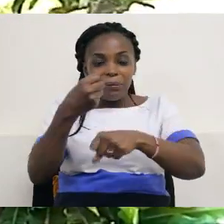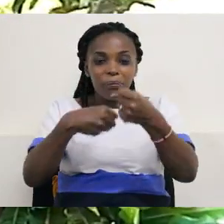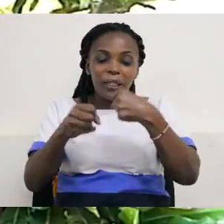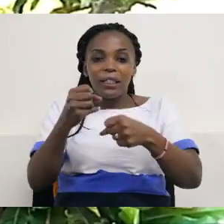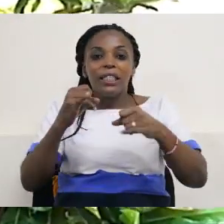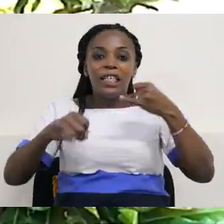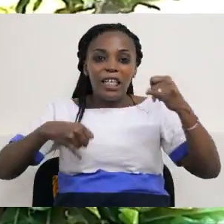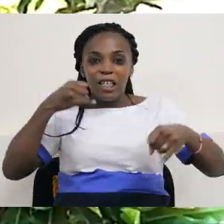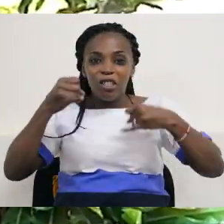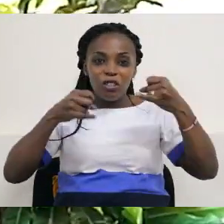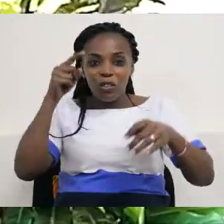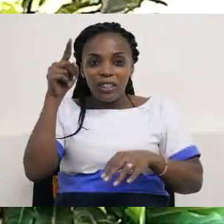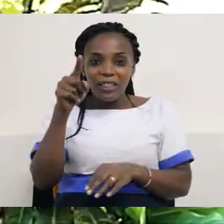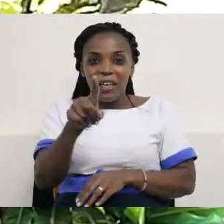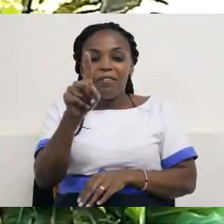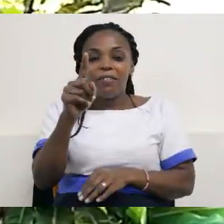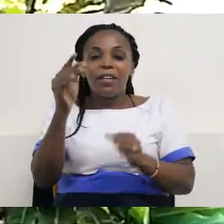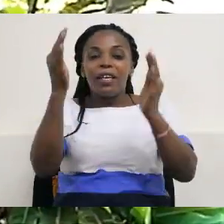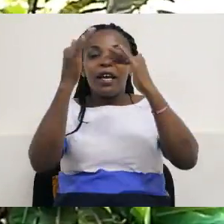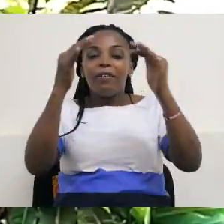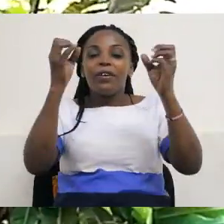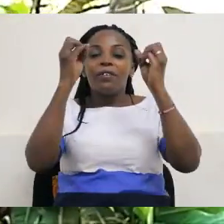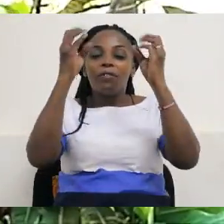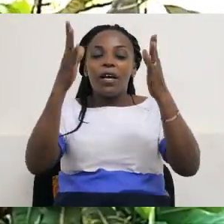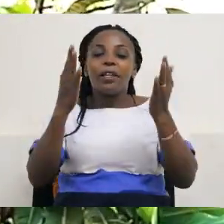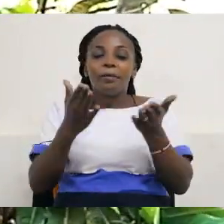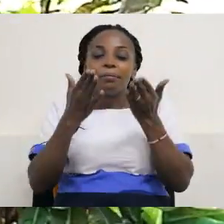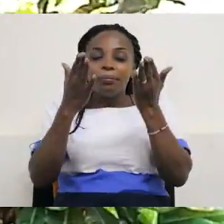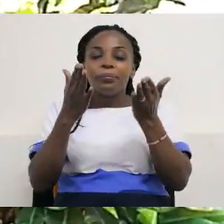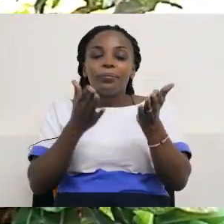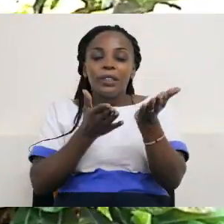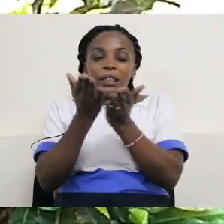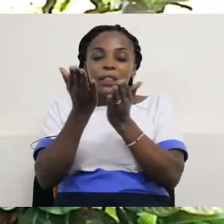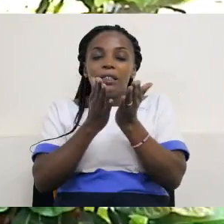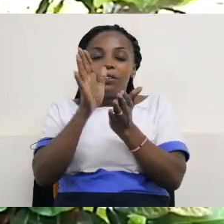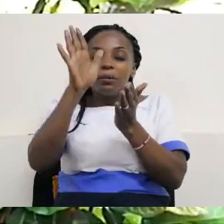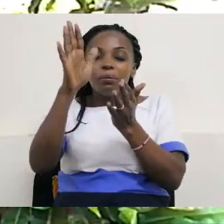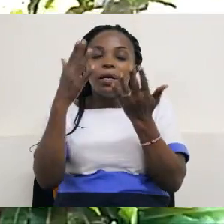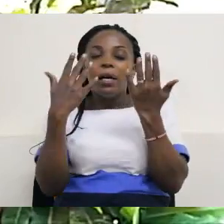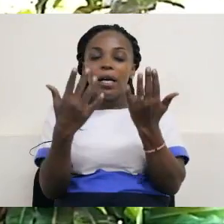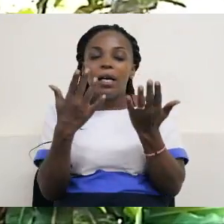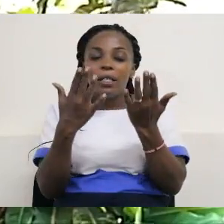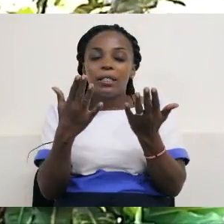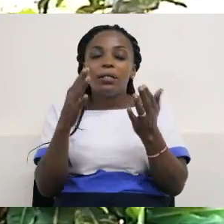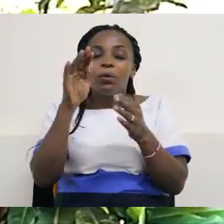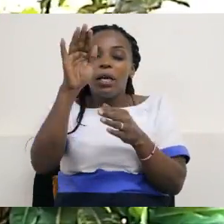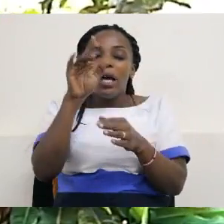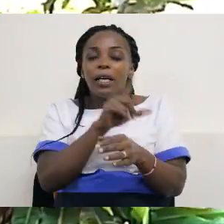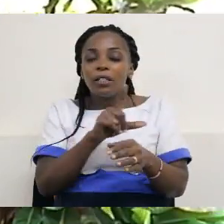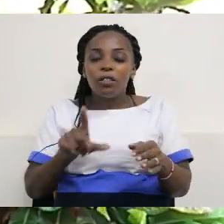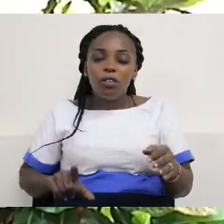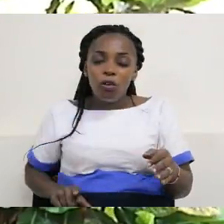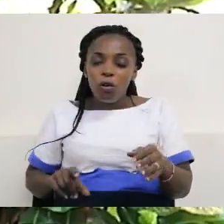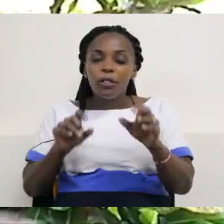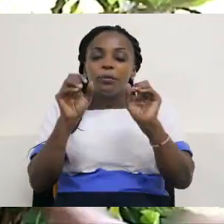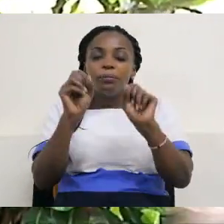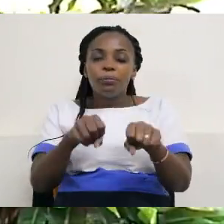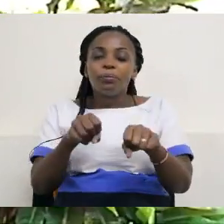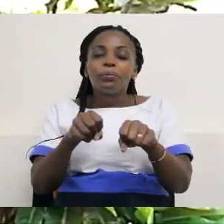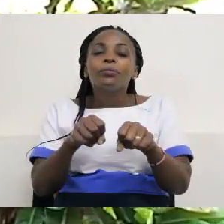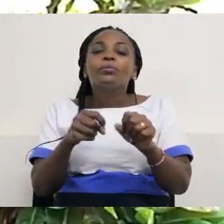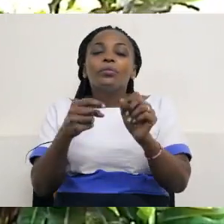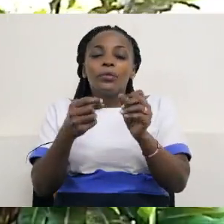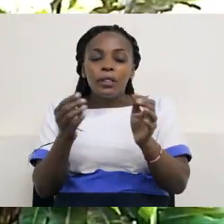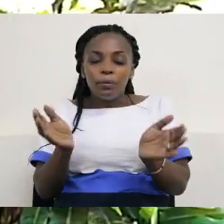Enjoy yourself. Heavenly Father, we commit this service into your hands, and we ask that, Lord, you would envelop